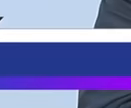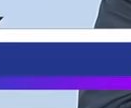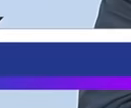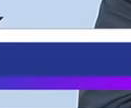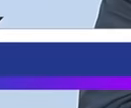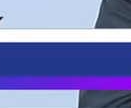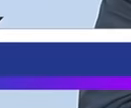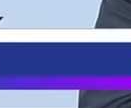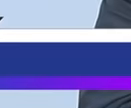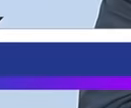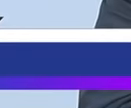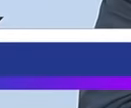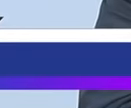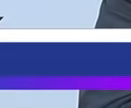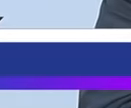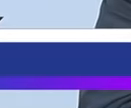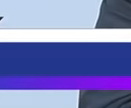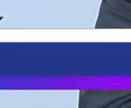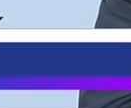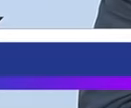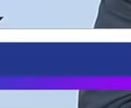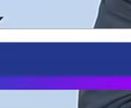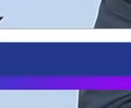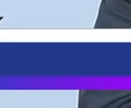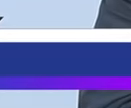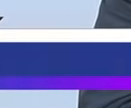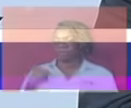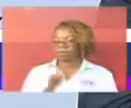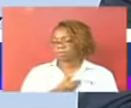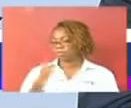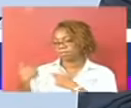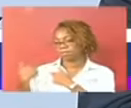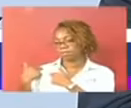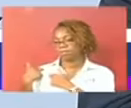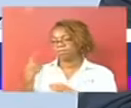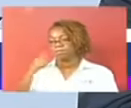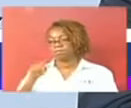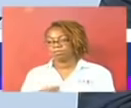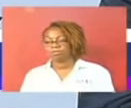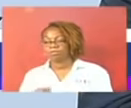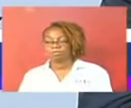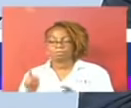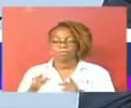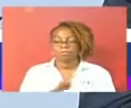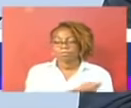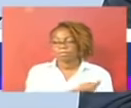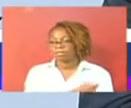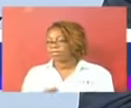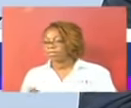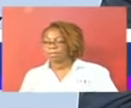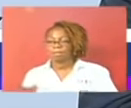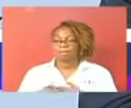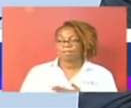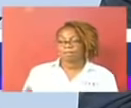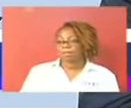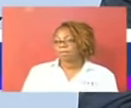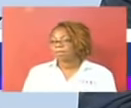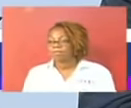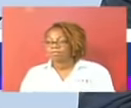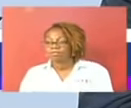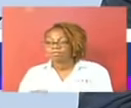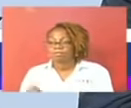the ministry's intention to try and track every single breakthrough case in the same manner as a vaccine trial, but we